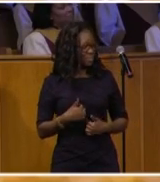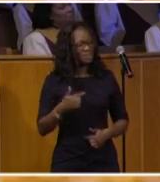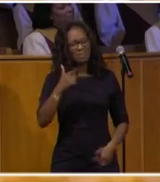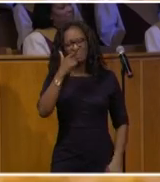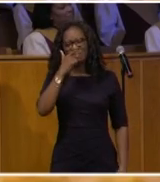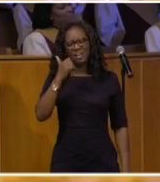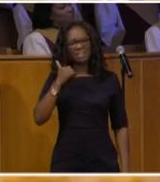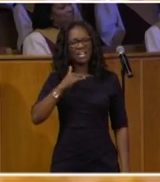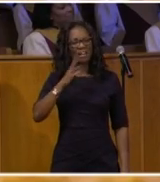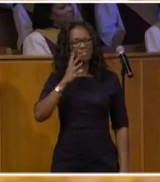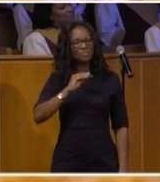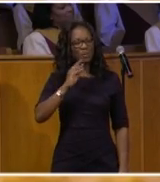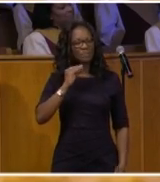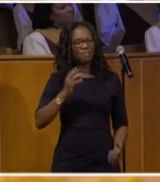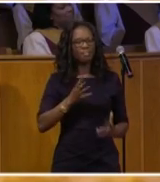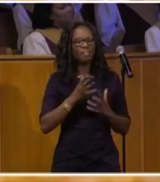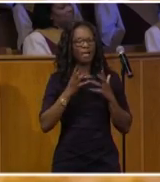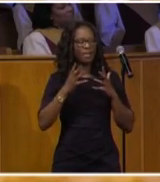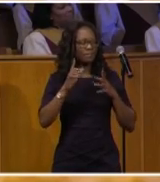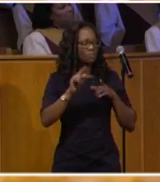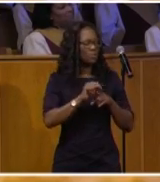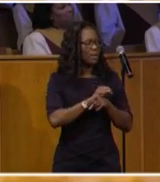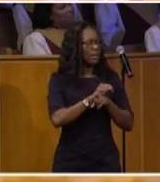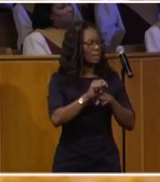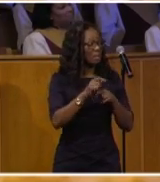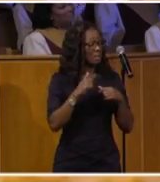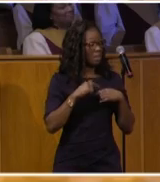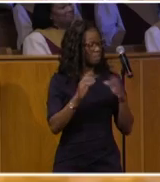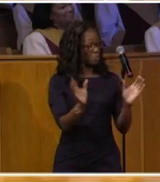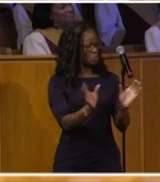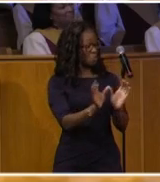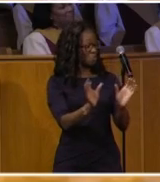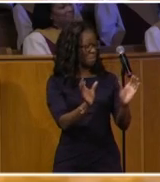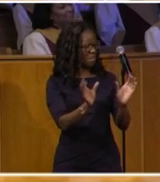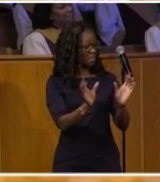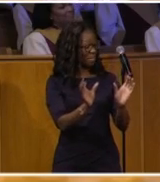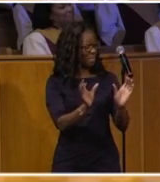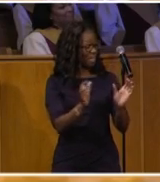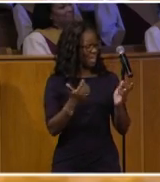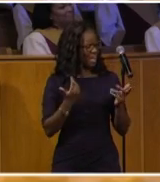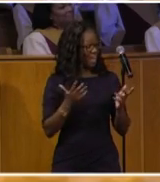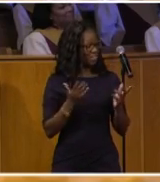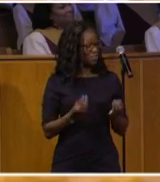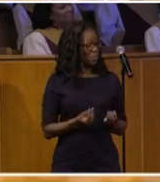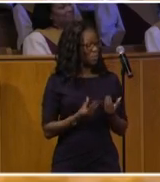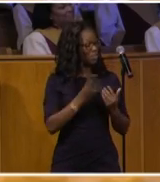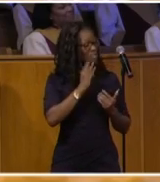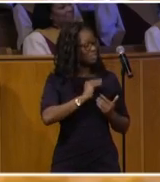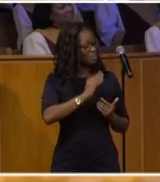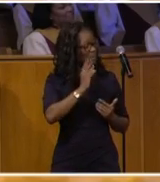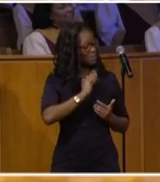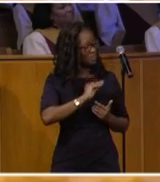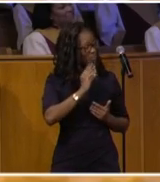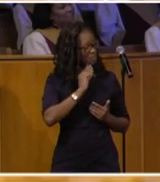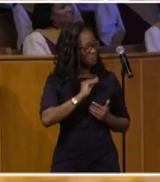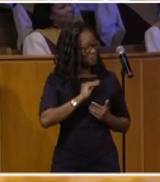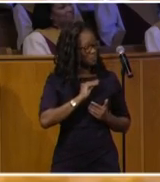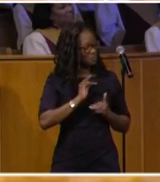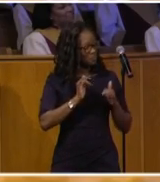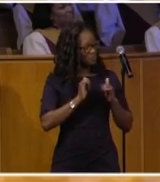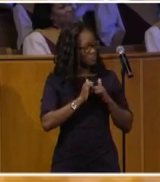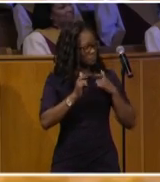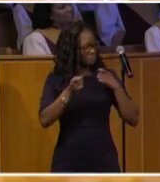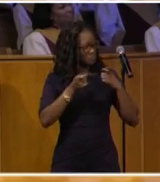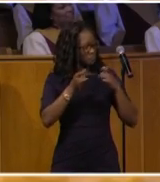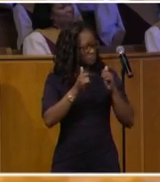because I've had so much training and I've been certified and I've had so much experience with